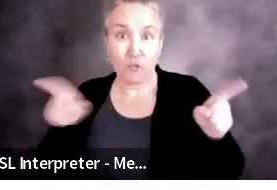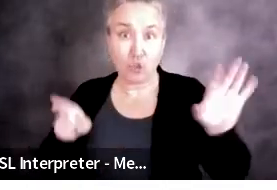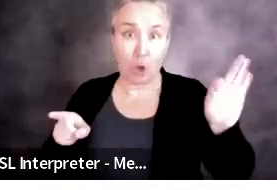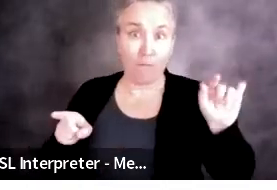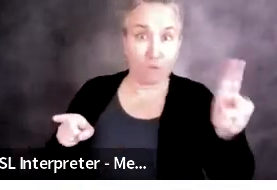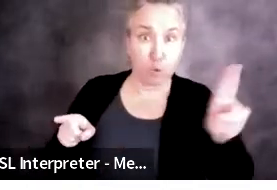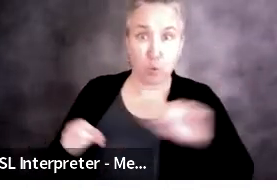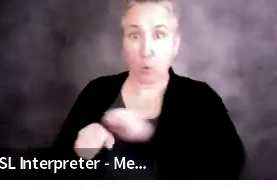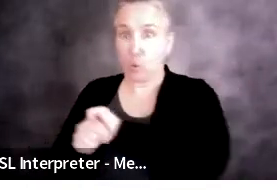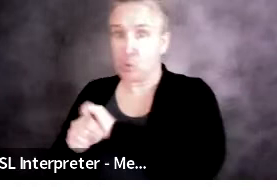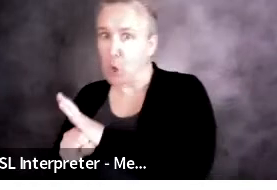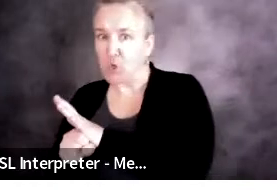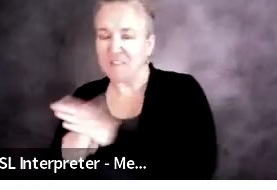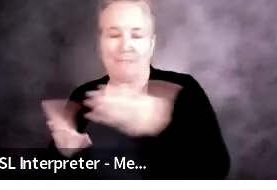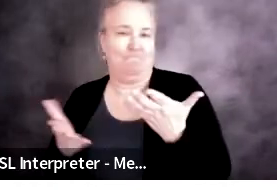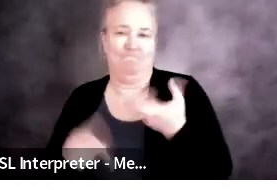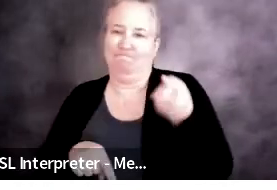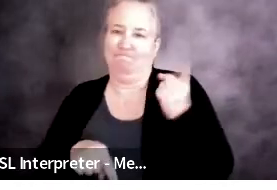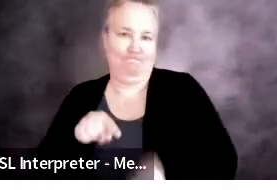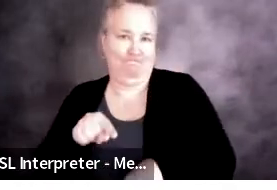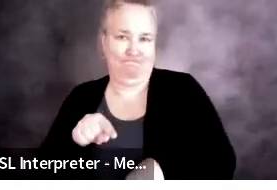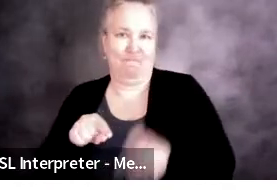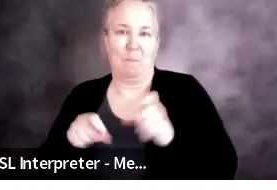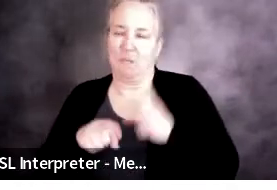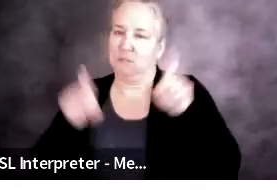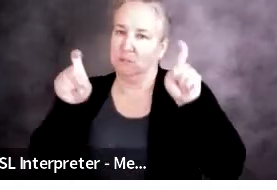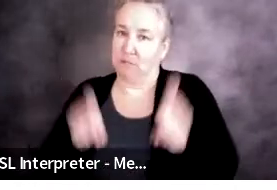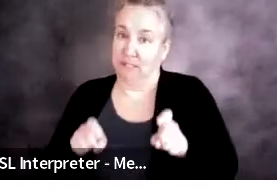tell if someone has one or